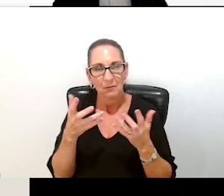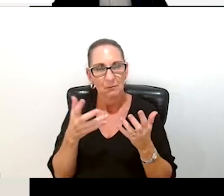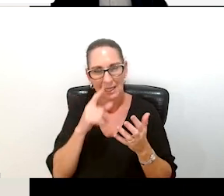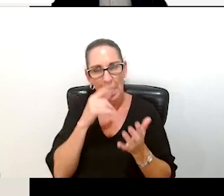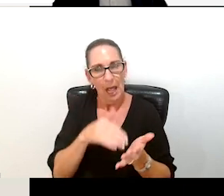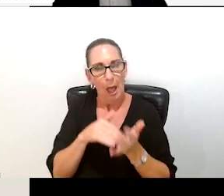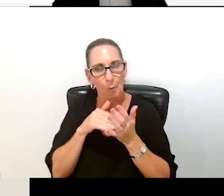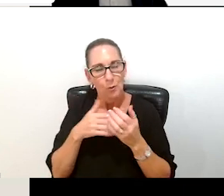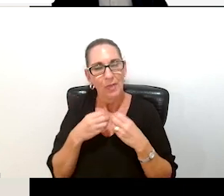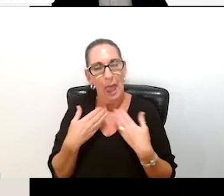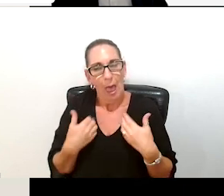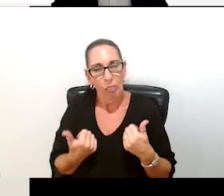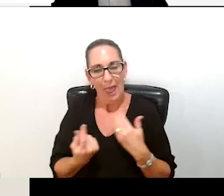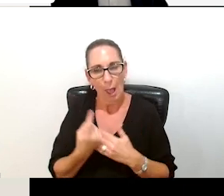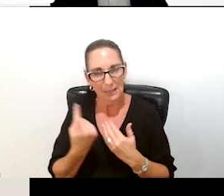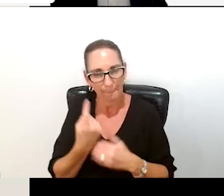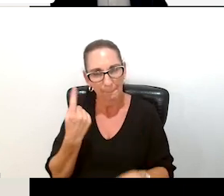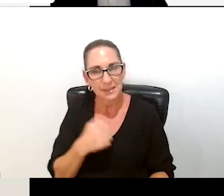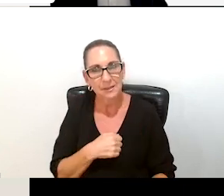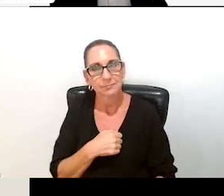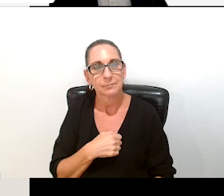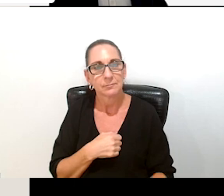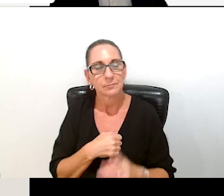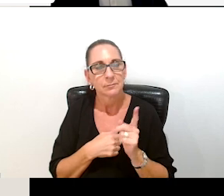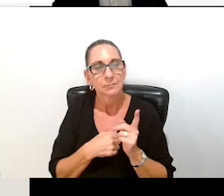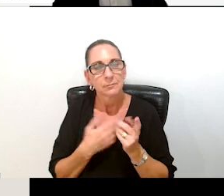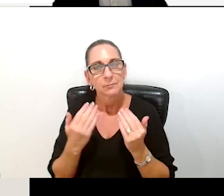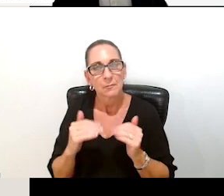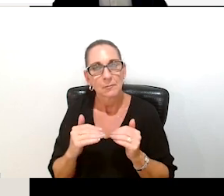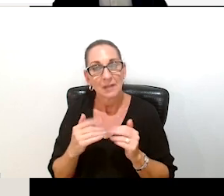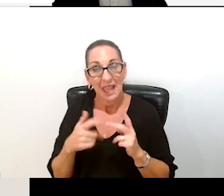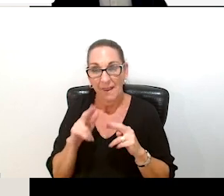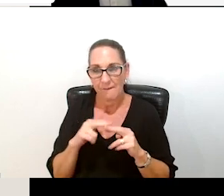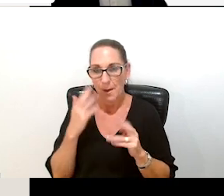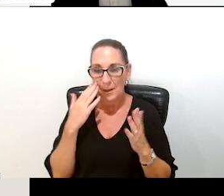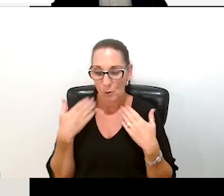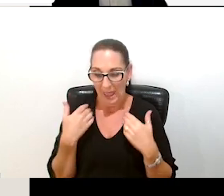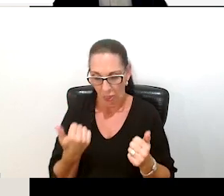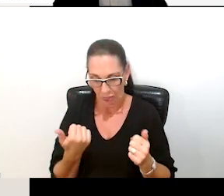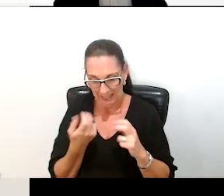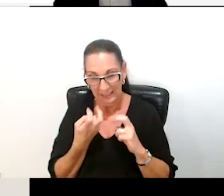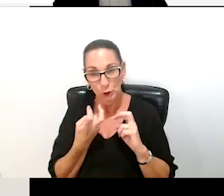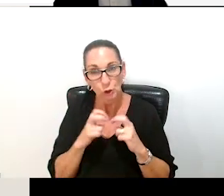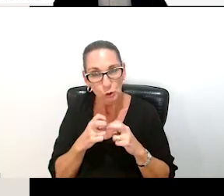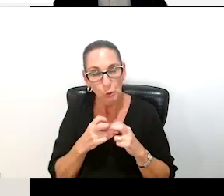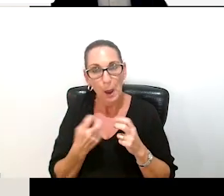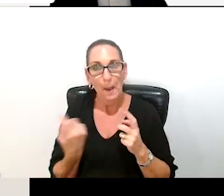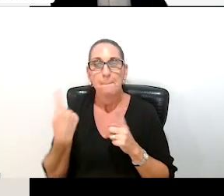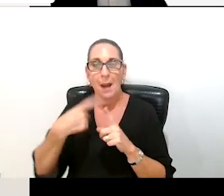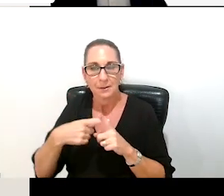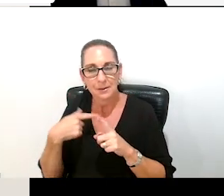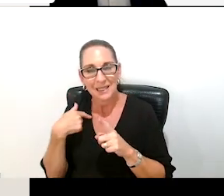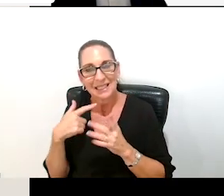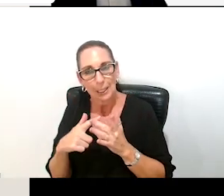health outcomes, the impact of having a mental health issue in combination with